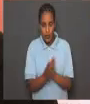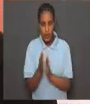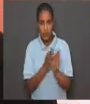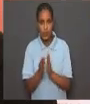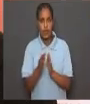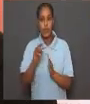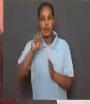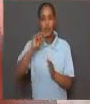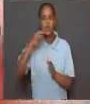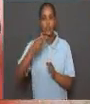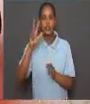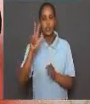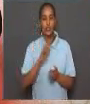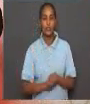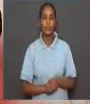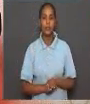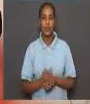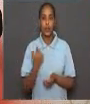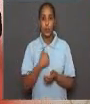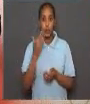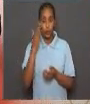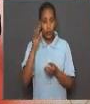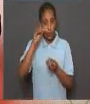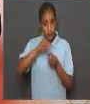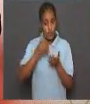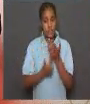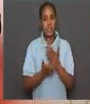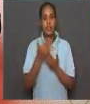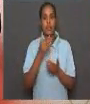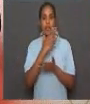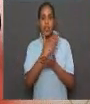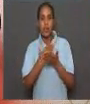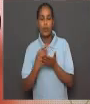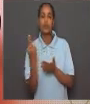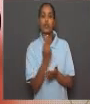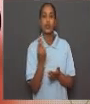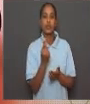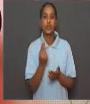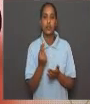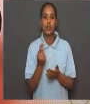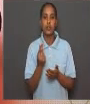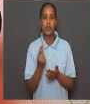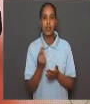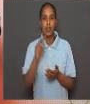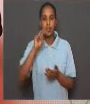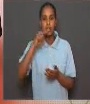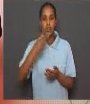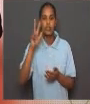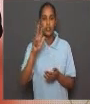of ammonia. We will also discuss some of the uses for